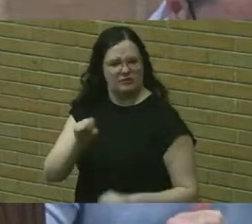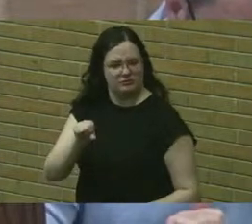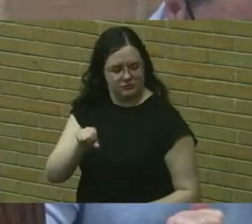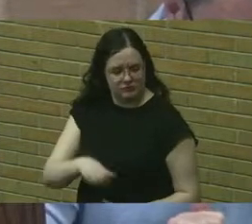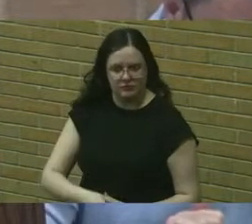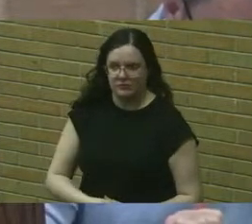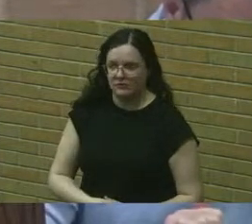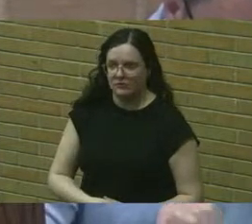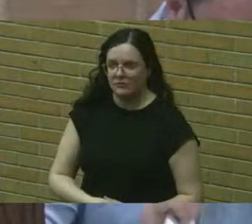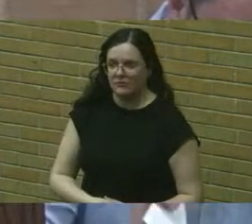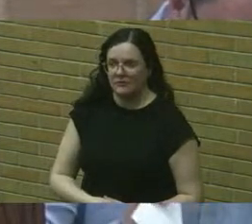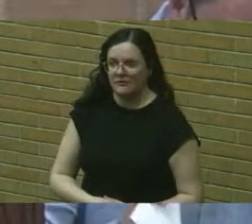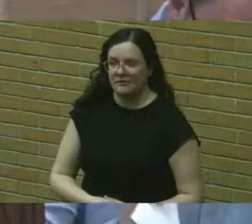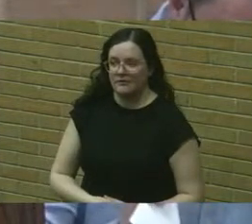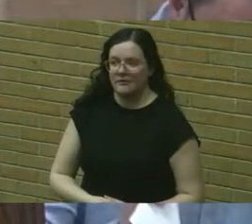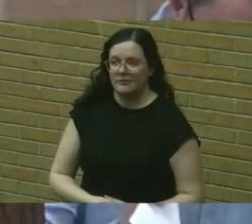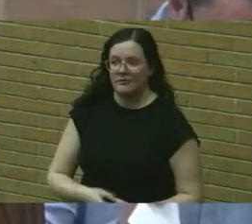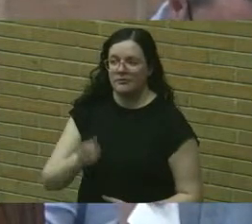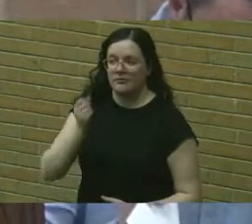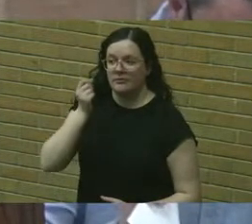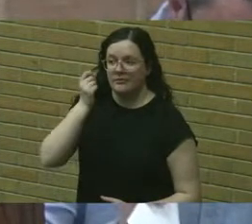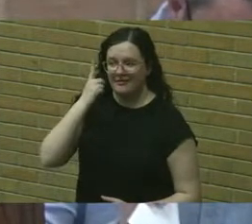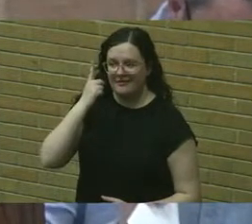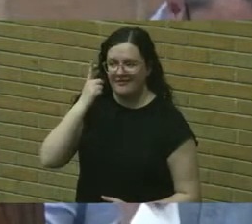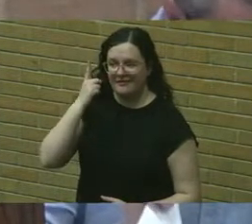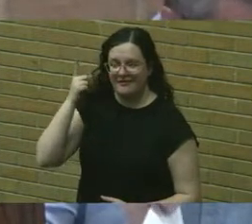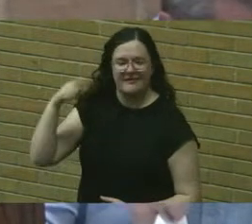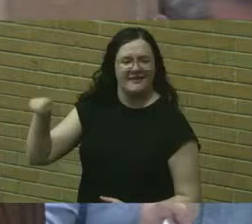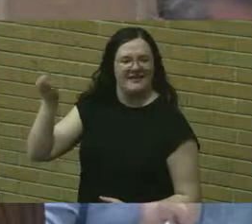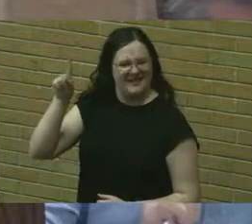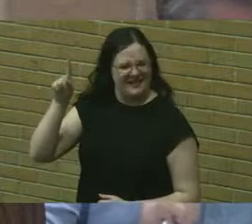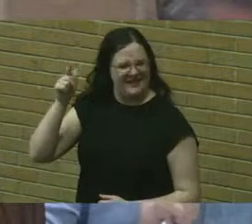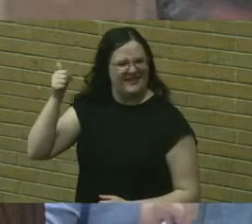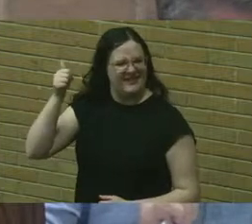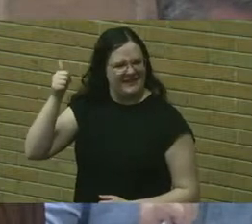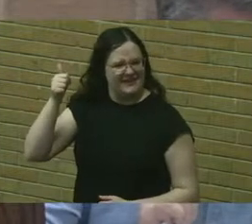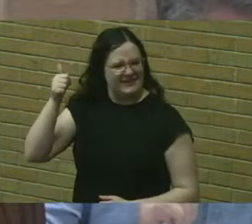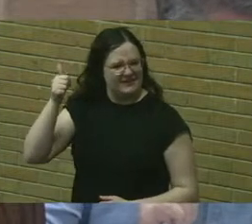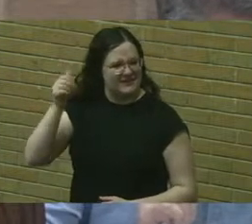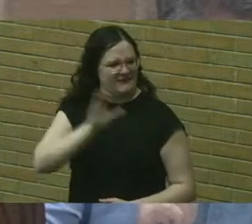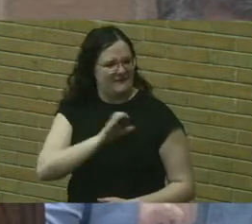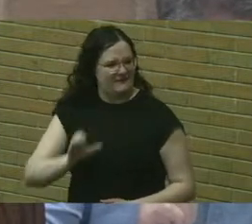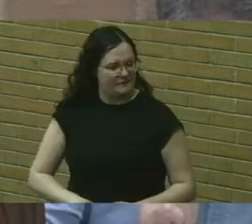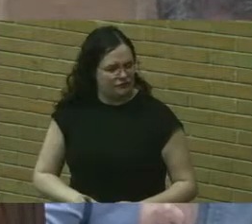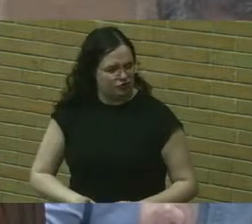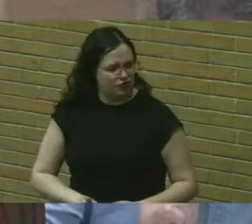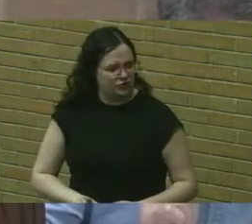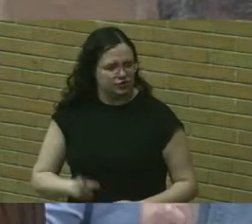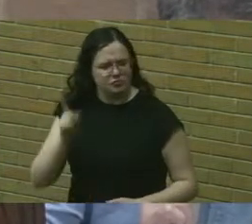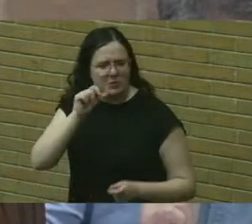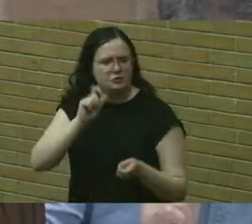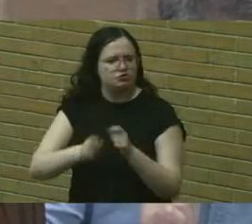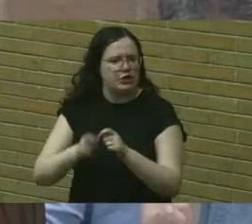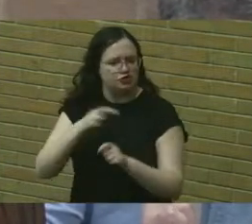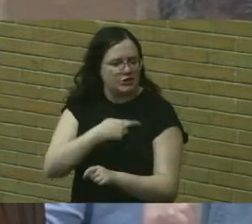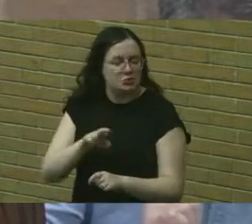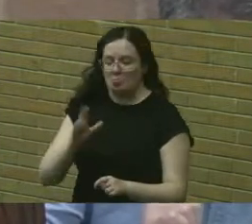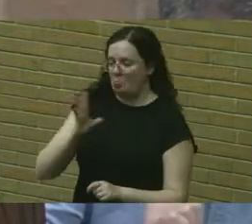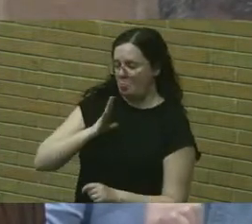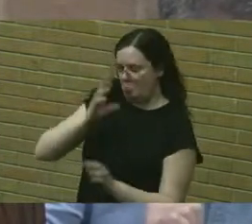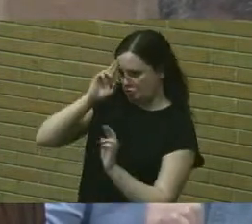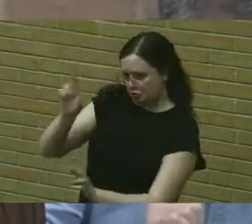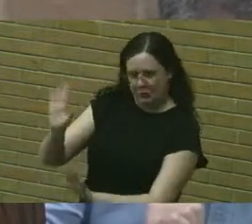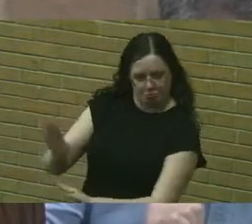under the wing of Christianity and they're not going to change their religion. I respect that. I had